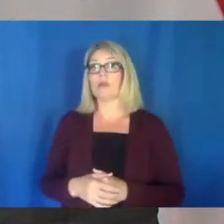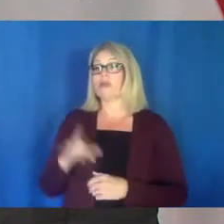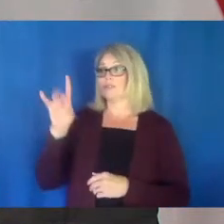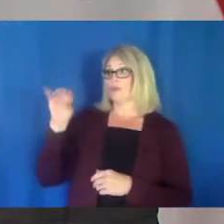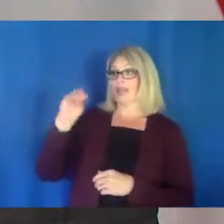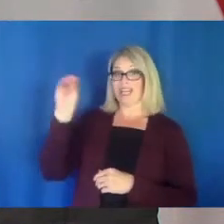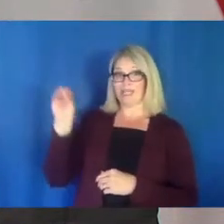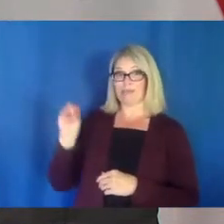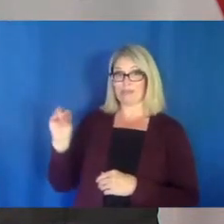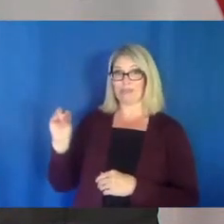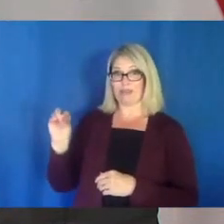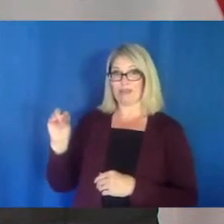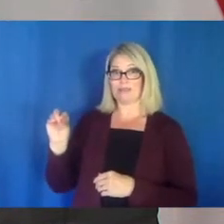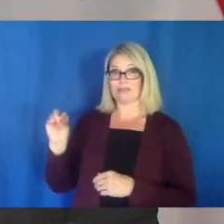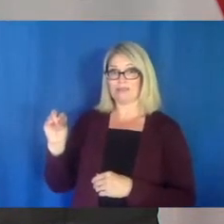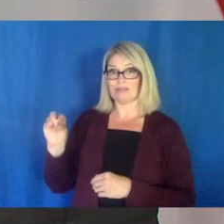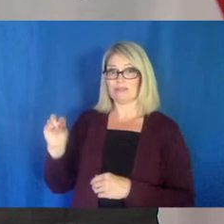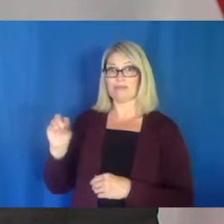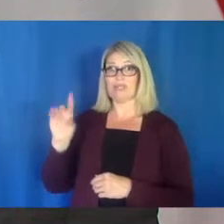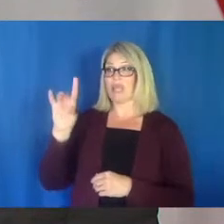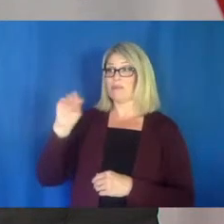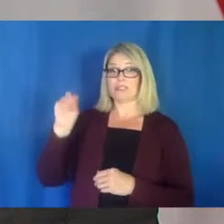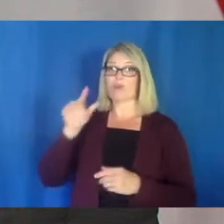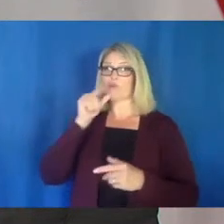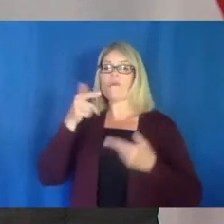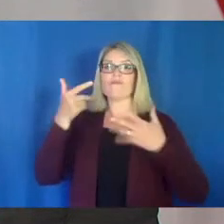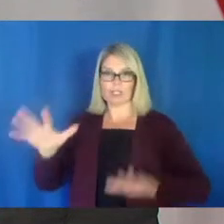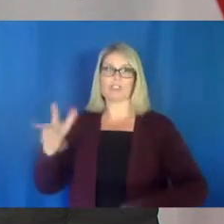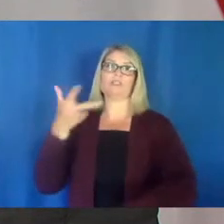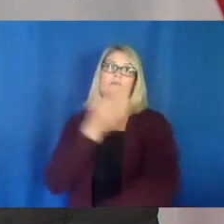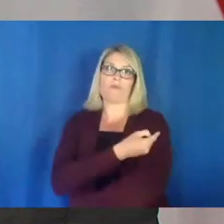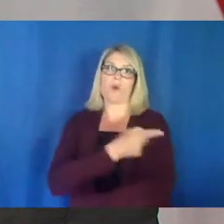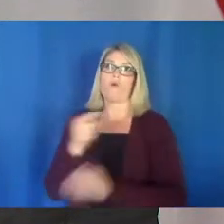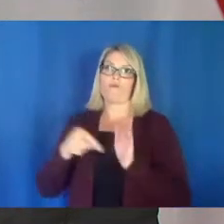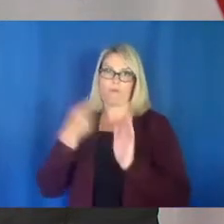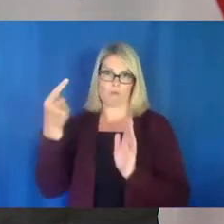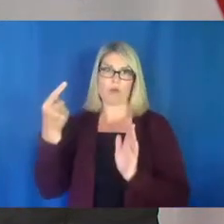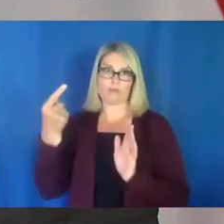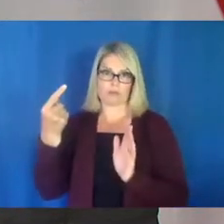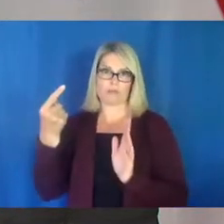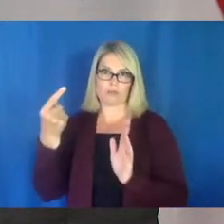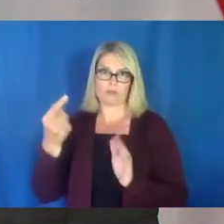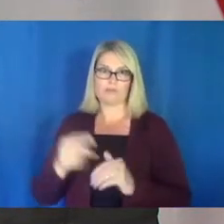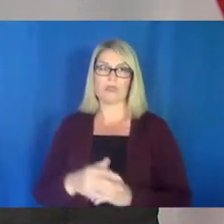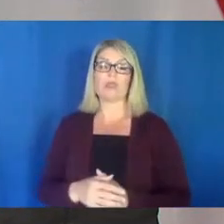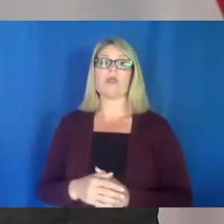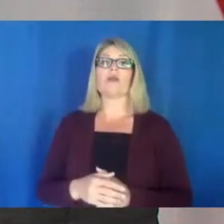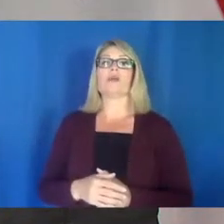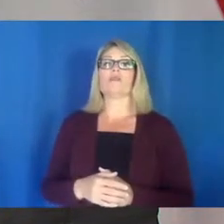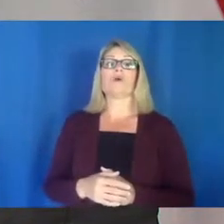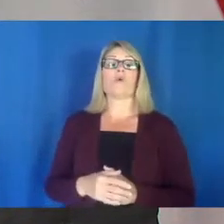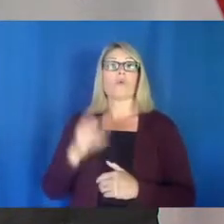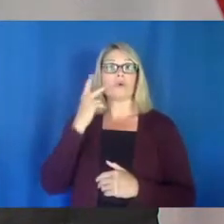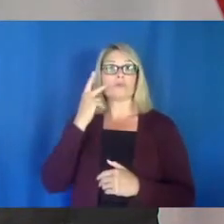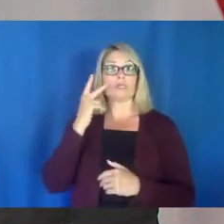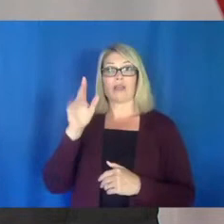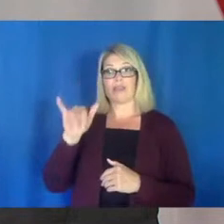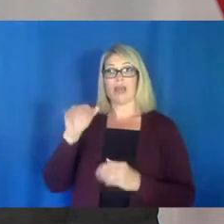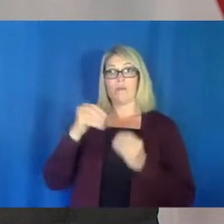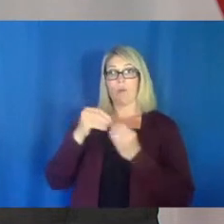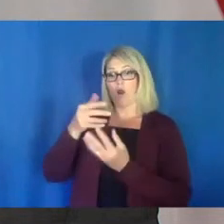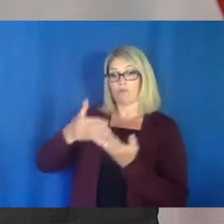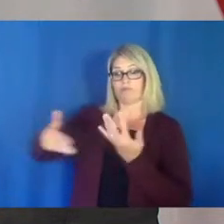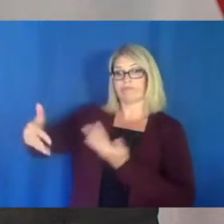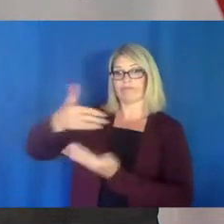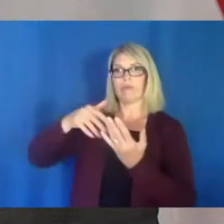of with at least one vaccination, as we look toward moving to Atlantic travel similar to what we